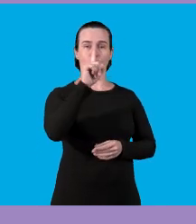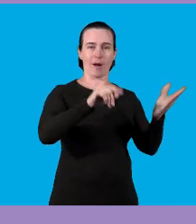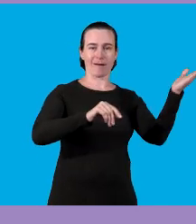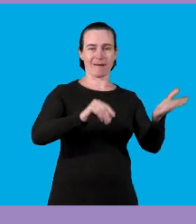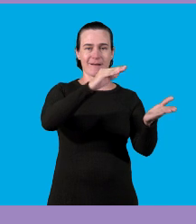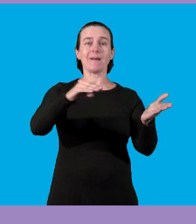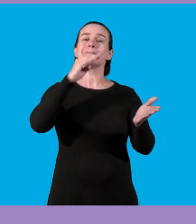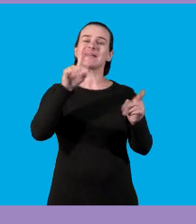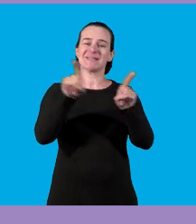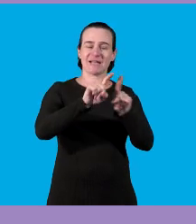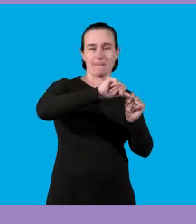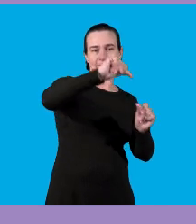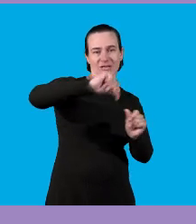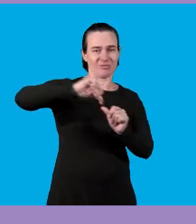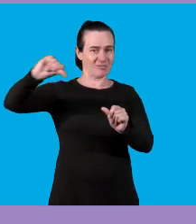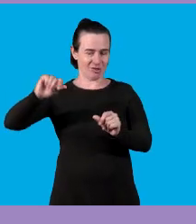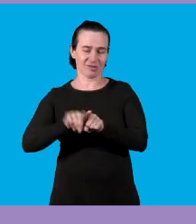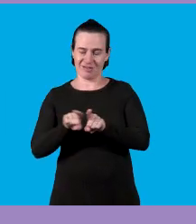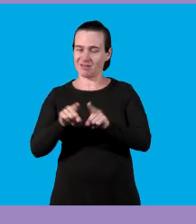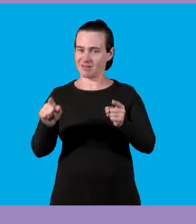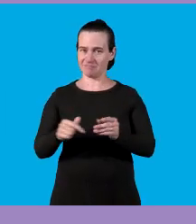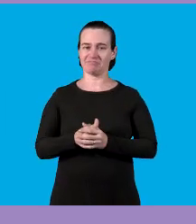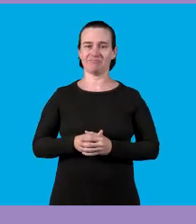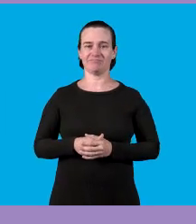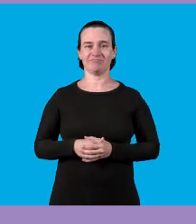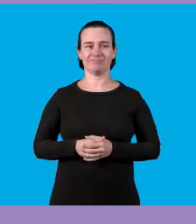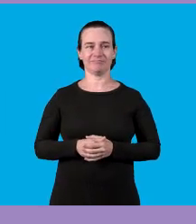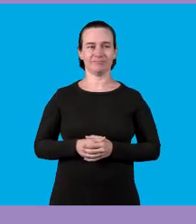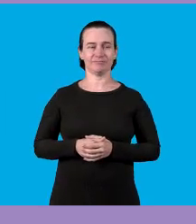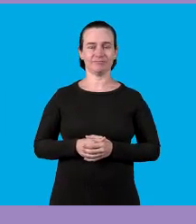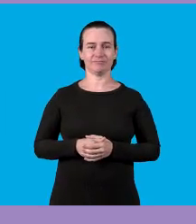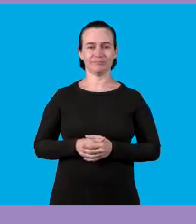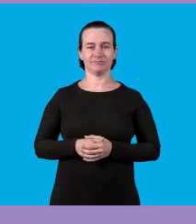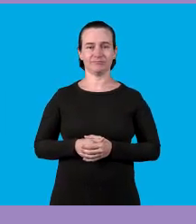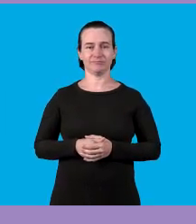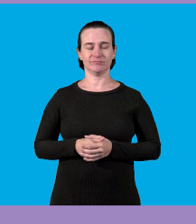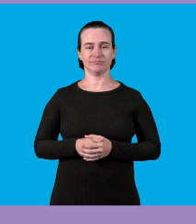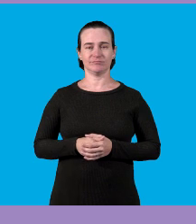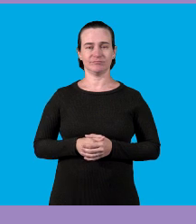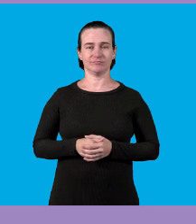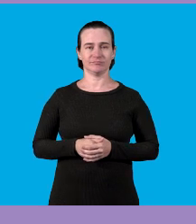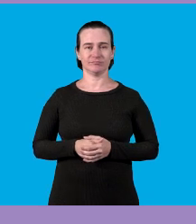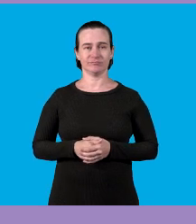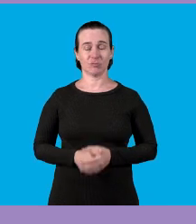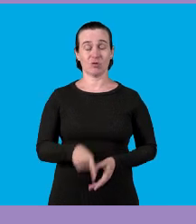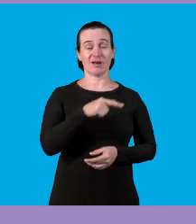So let's mark them out. What are we dealing with? We are dealing with in